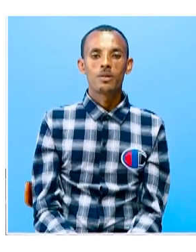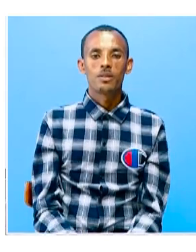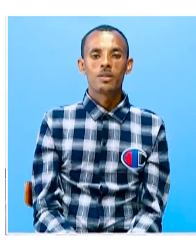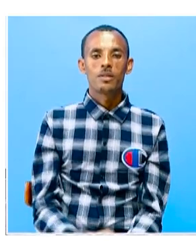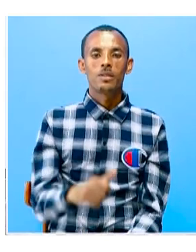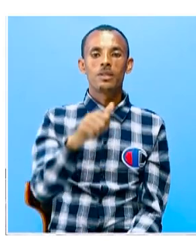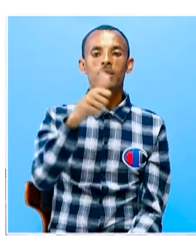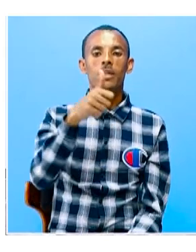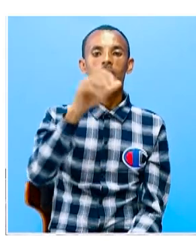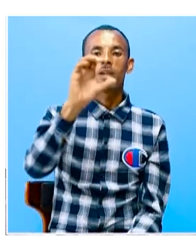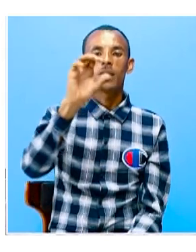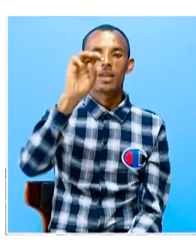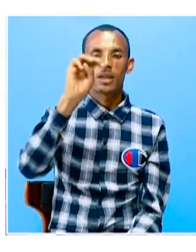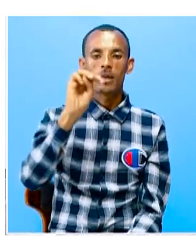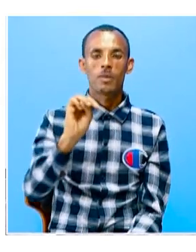10 centimeter.